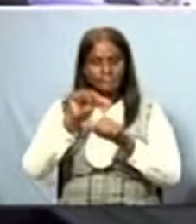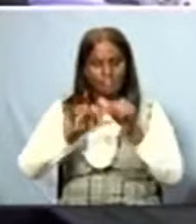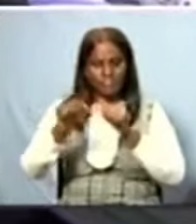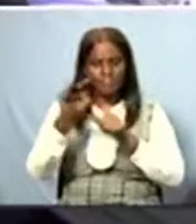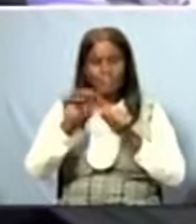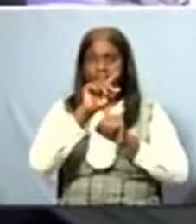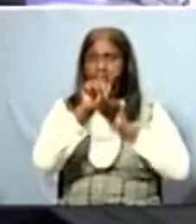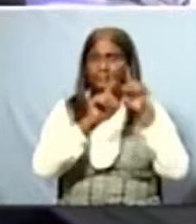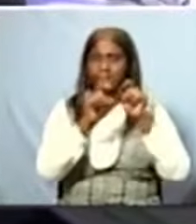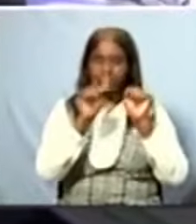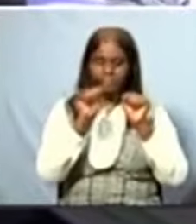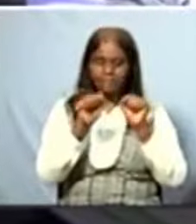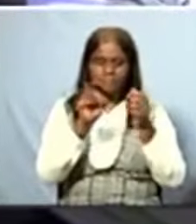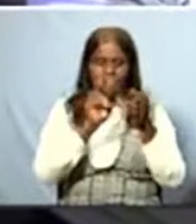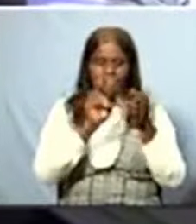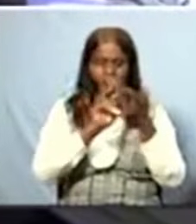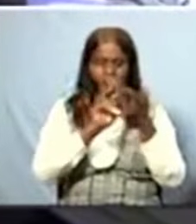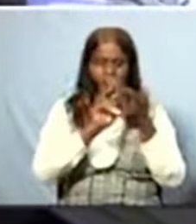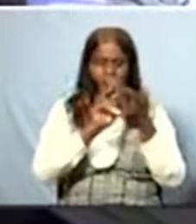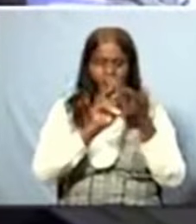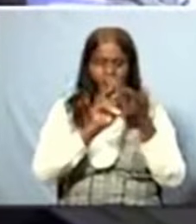questions. Witness, you may proceed.